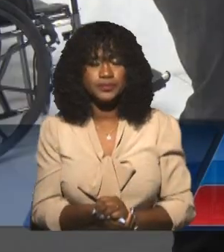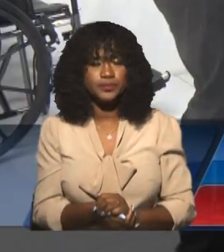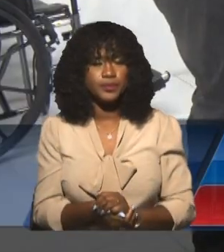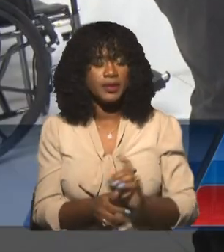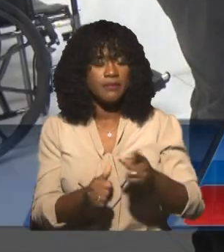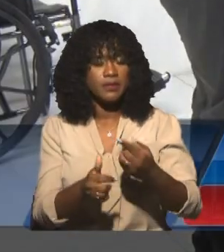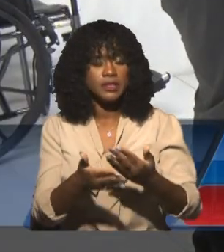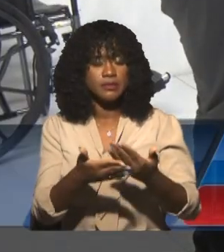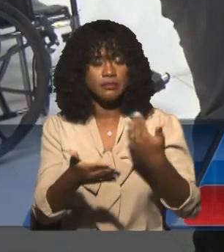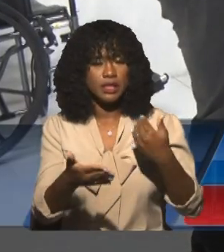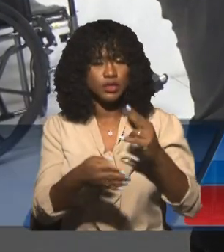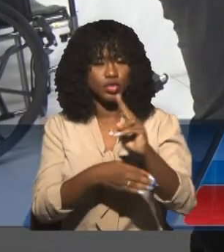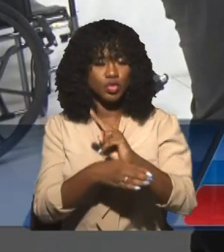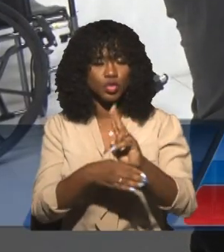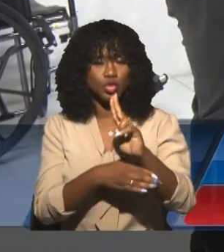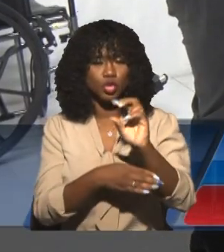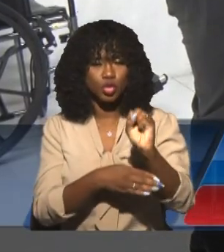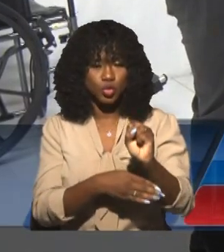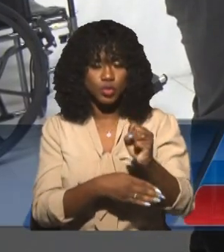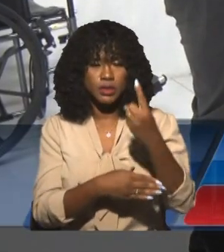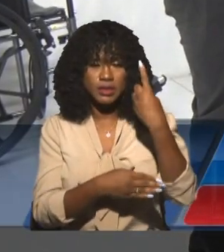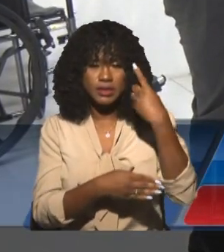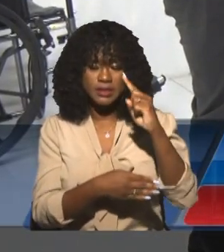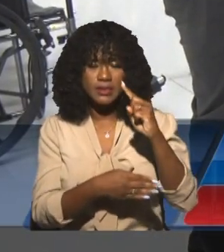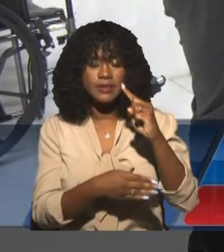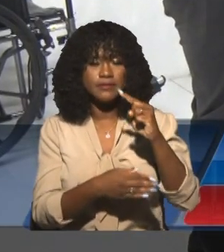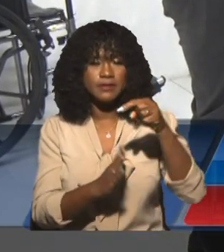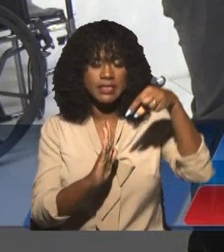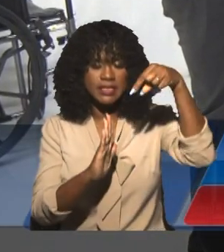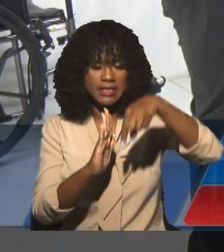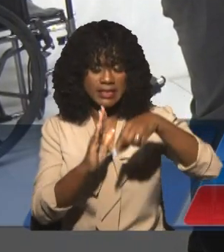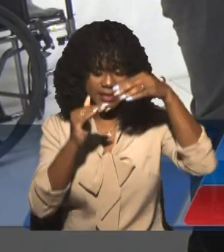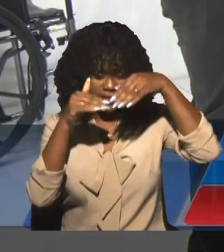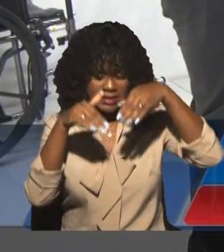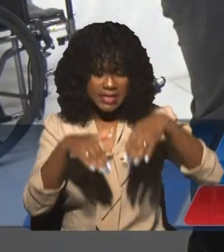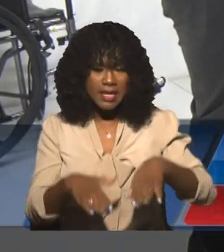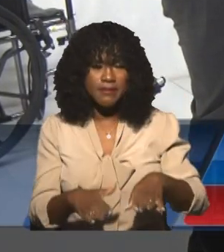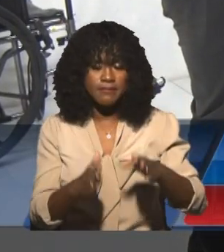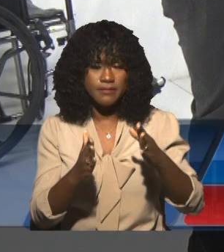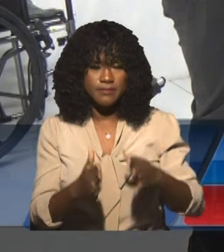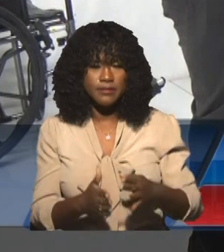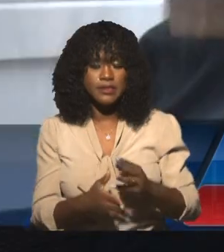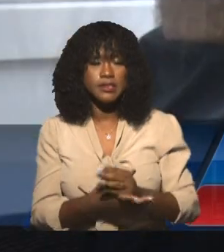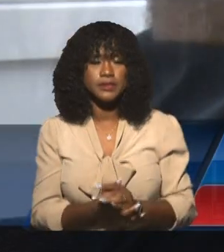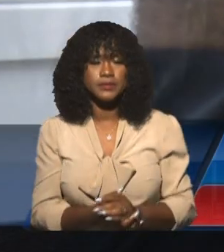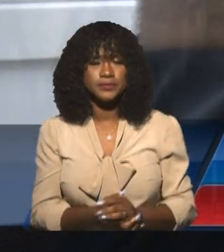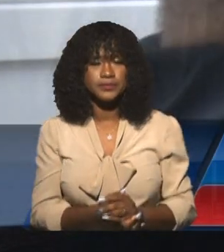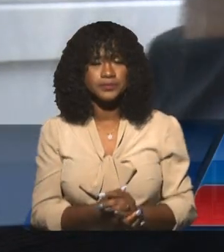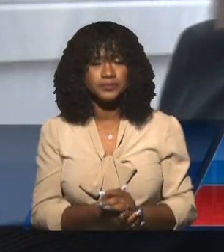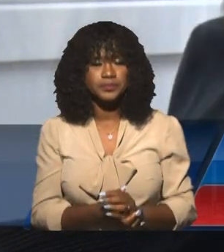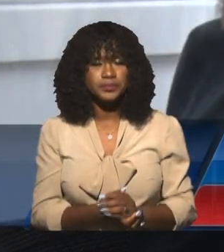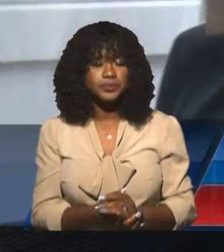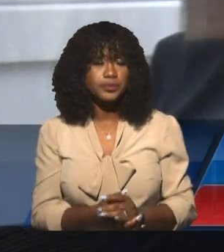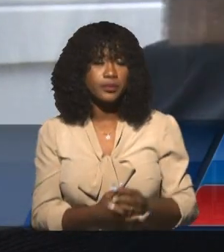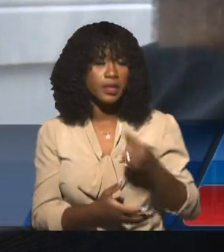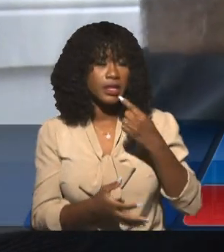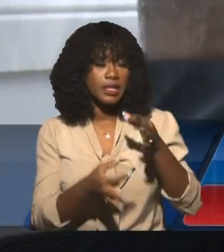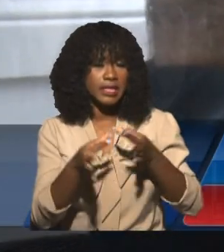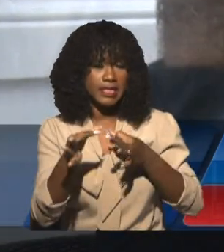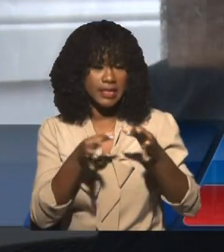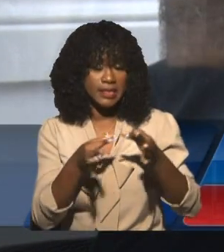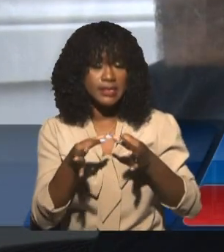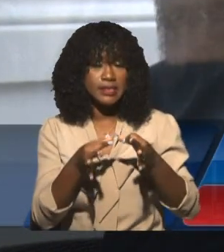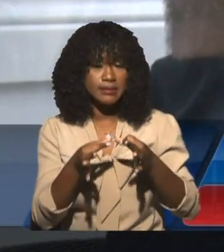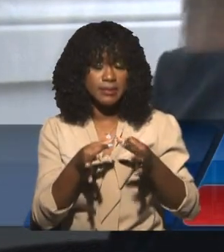early 20th century to treat deep-sea divers who had decompression sickness, commonly known as bends. Dr. Rahman, who has been a